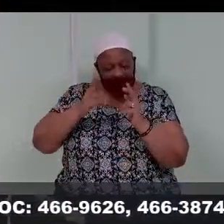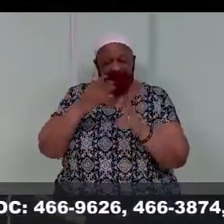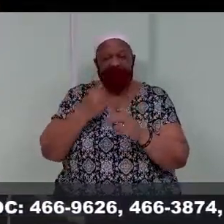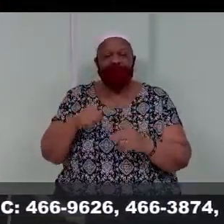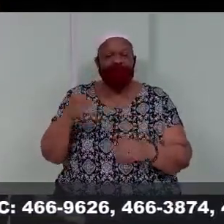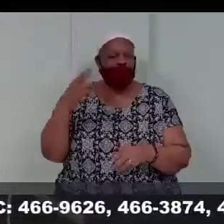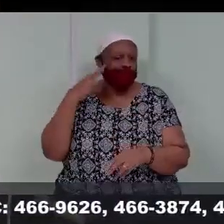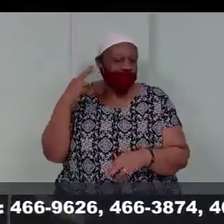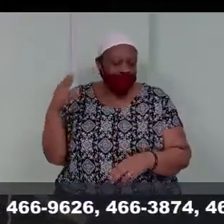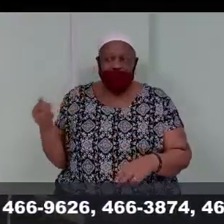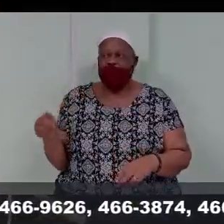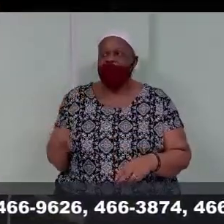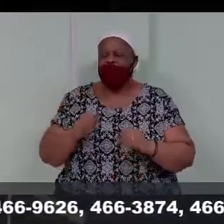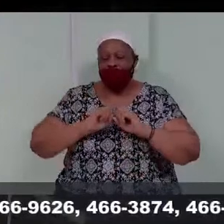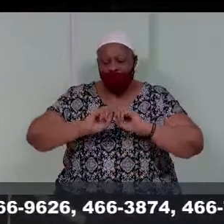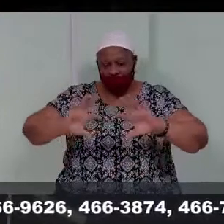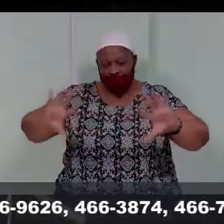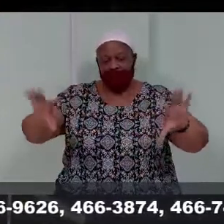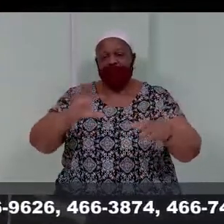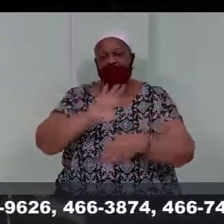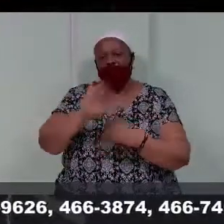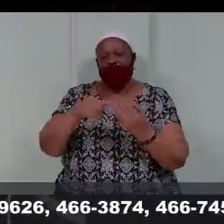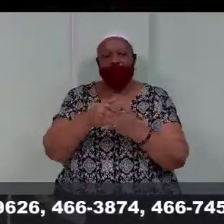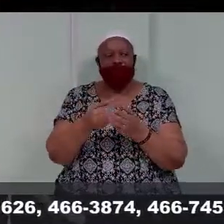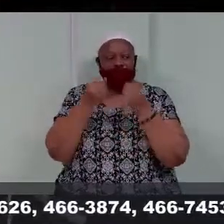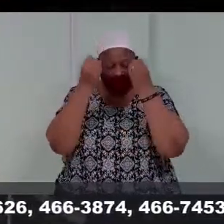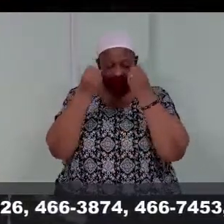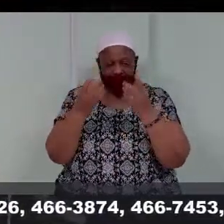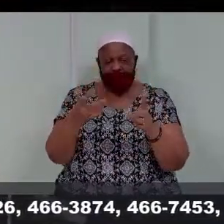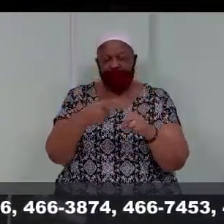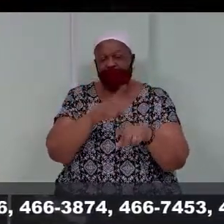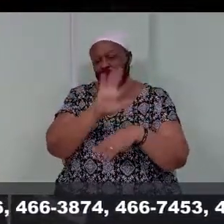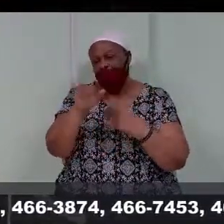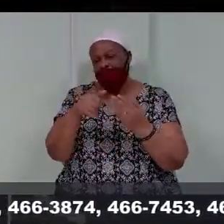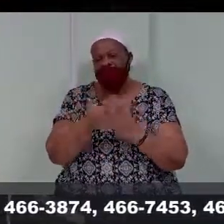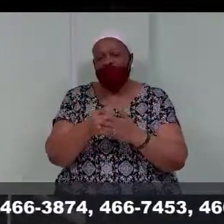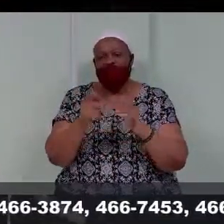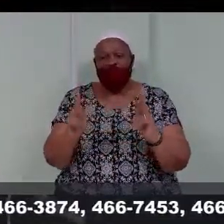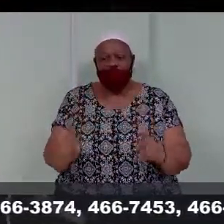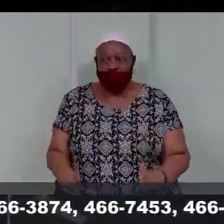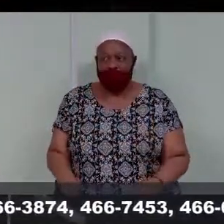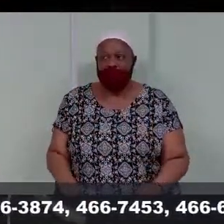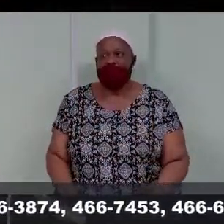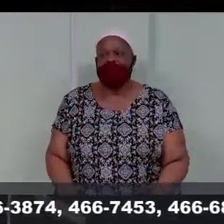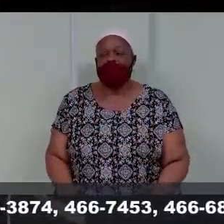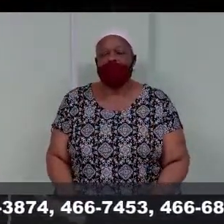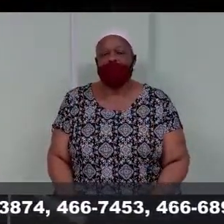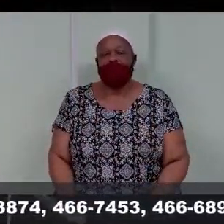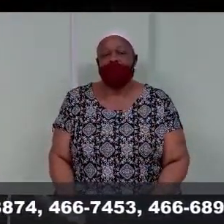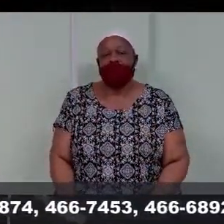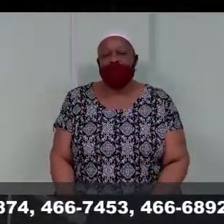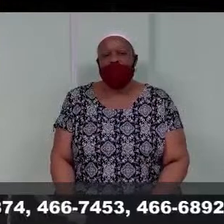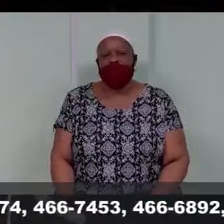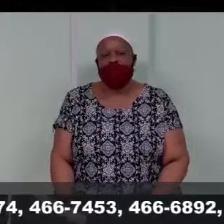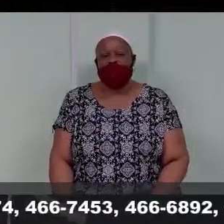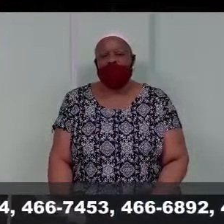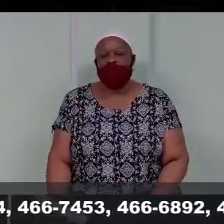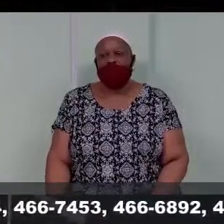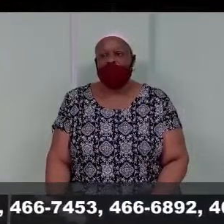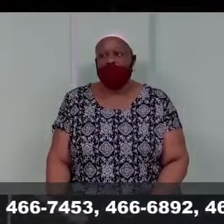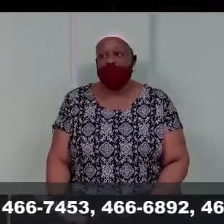for the dissemination of information that is timely, accurate and relevant with respect